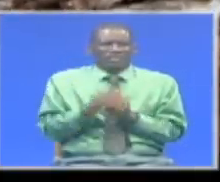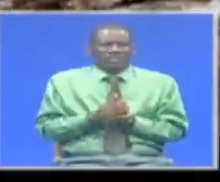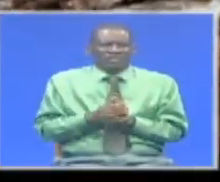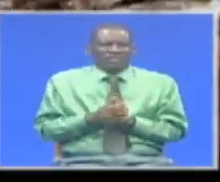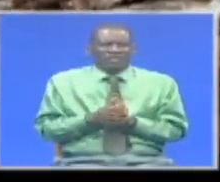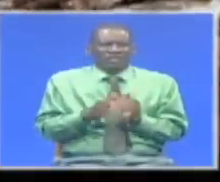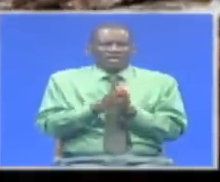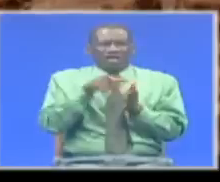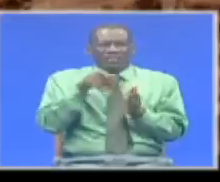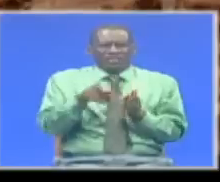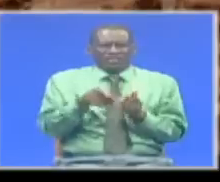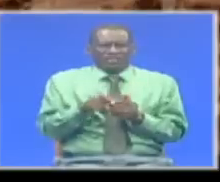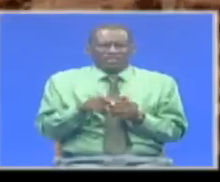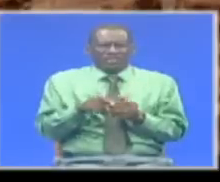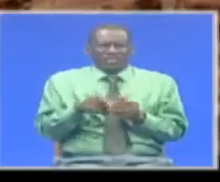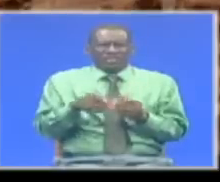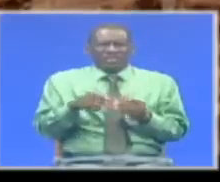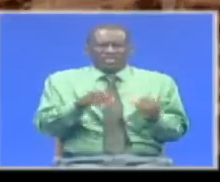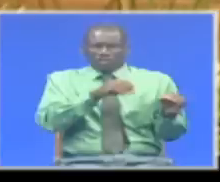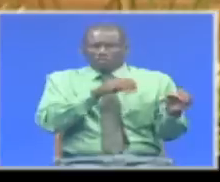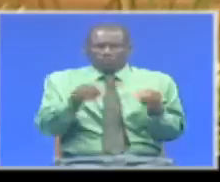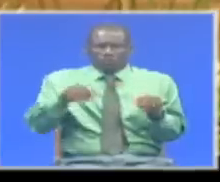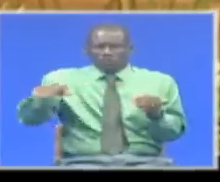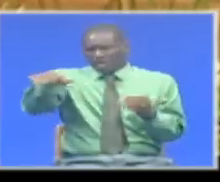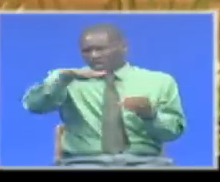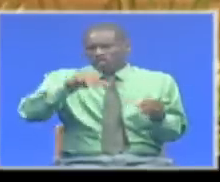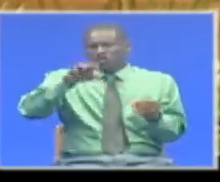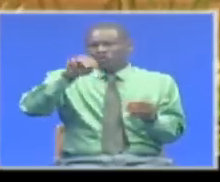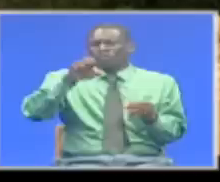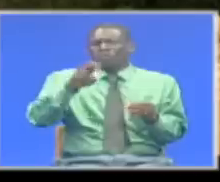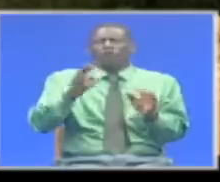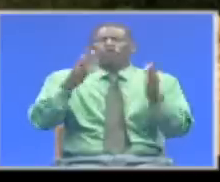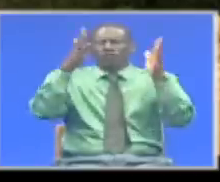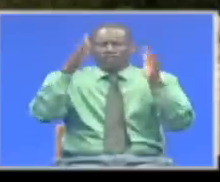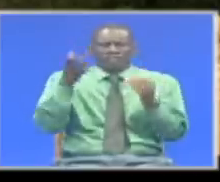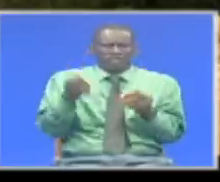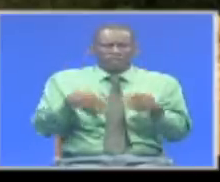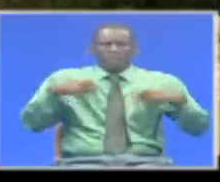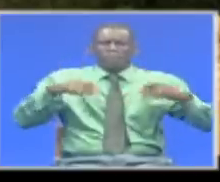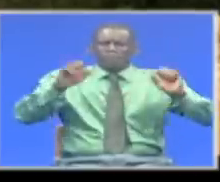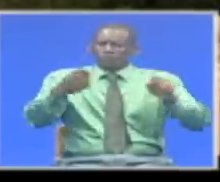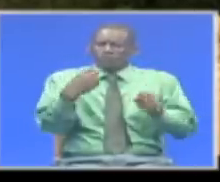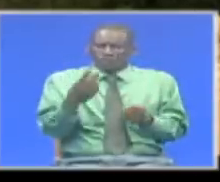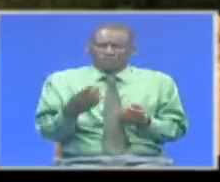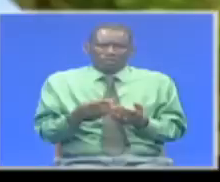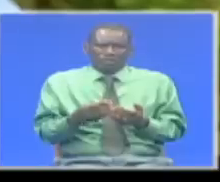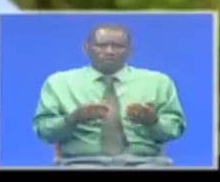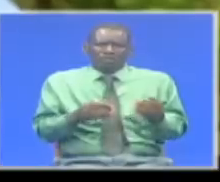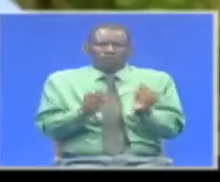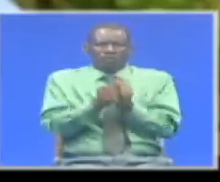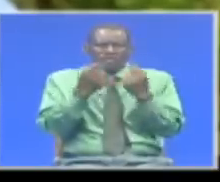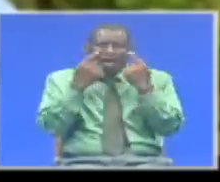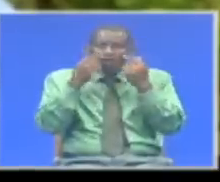Up a treacherous terrain and onto the lofty peaks of the Mau forest escarpments. People can see just through their naked eyes